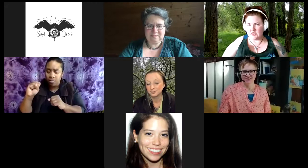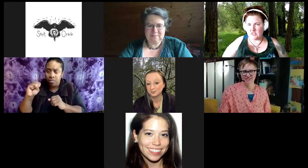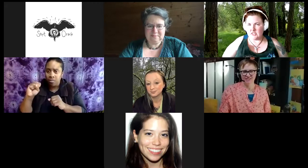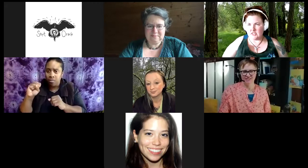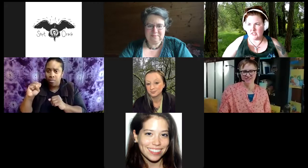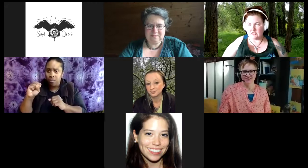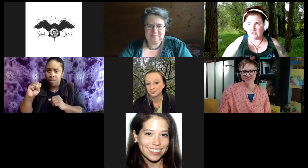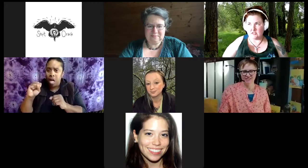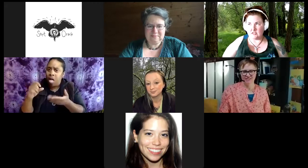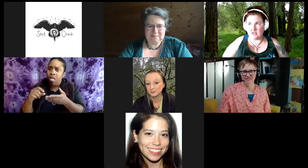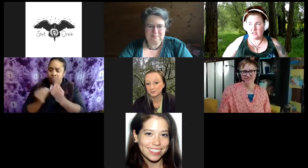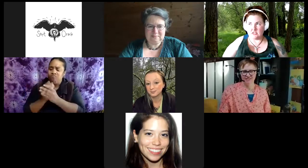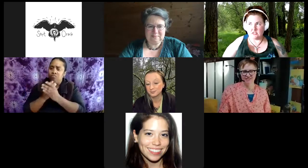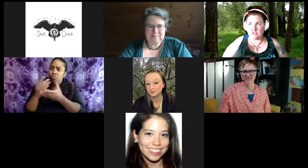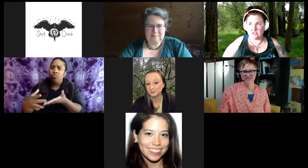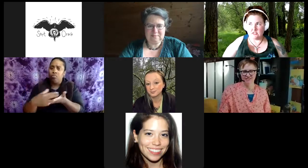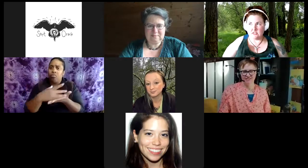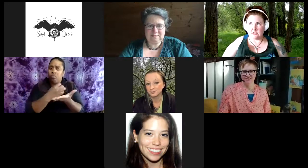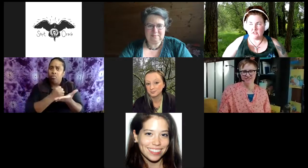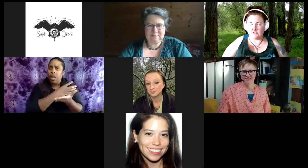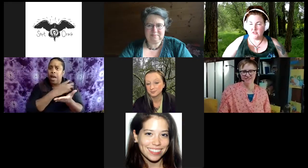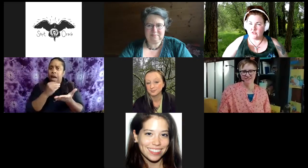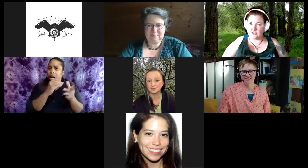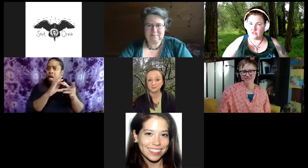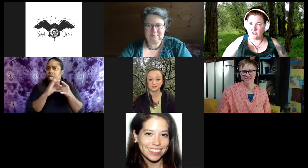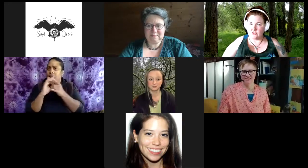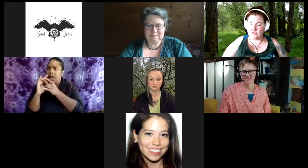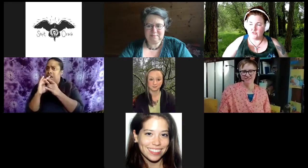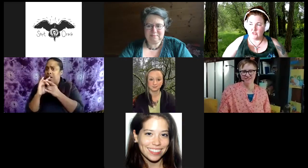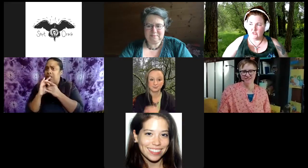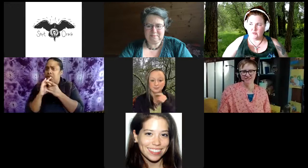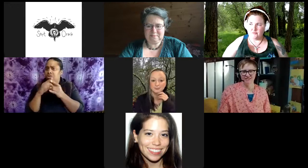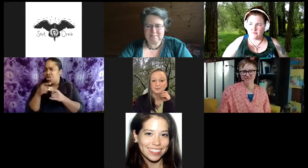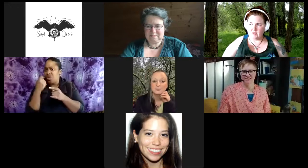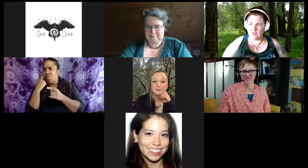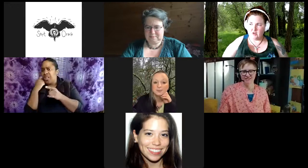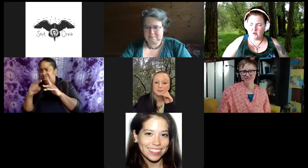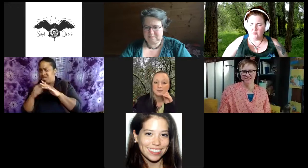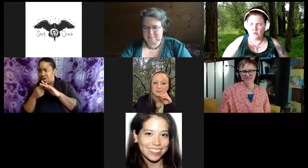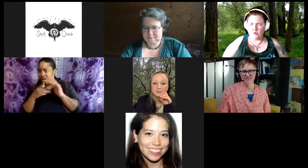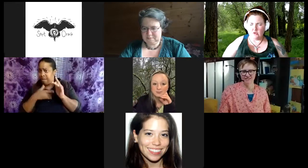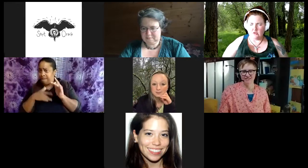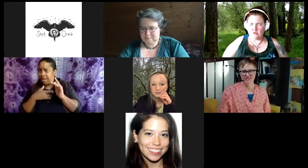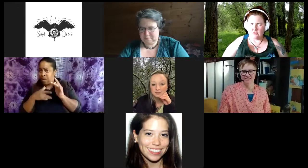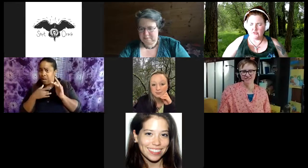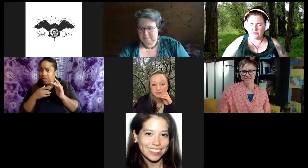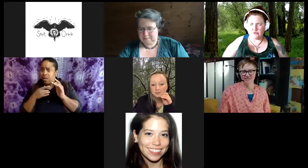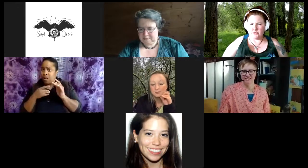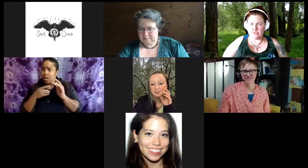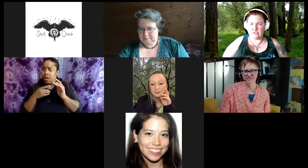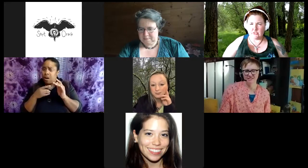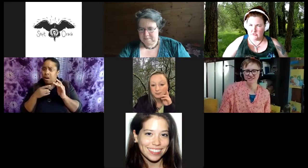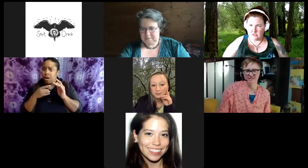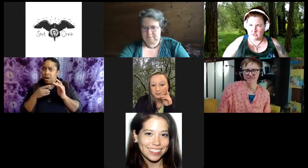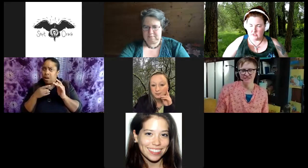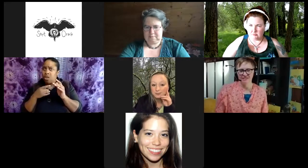the foraging and the connections that you're just starting to feel are born